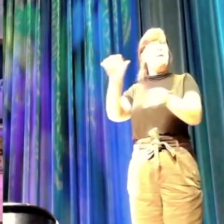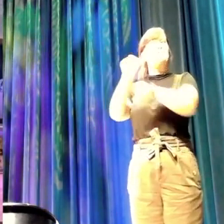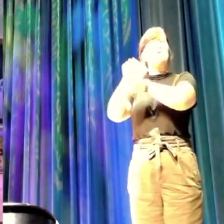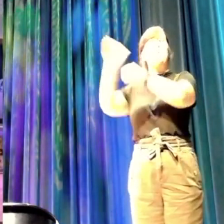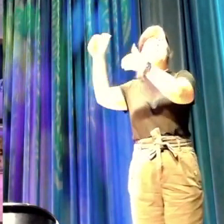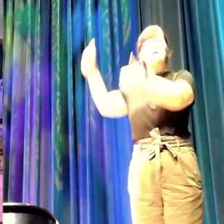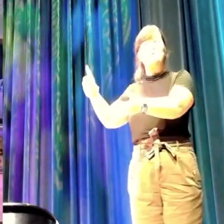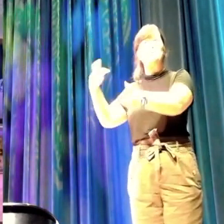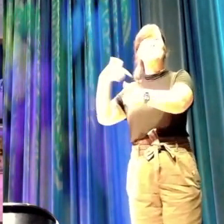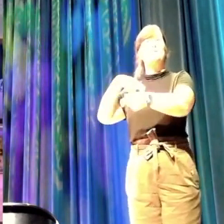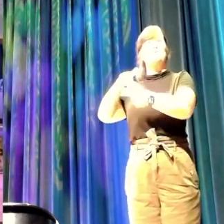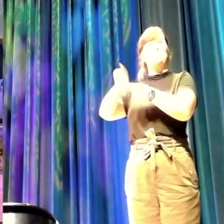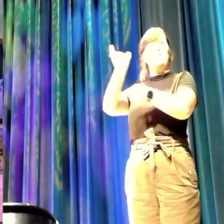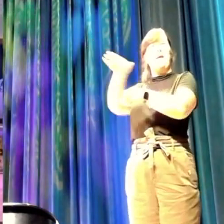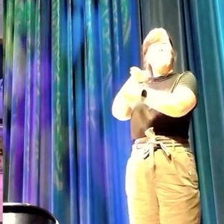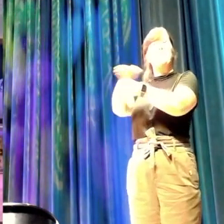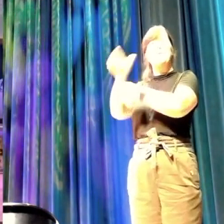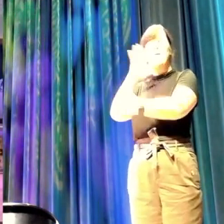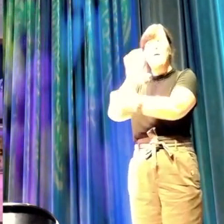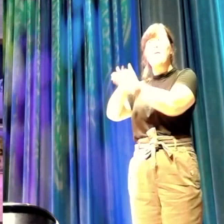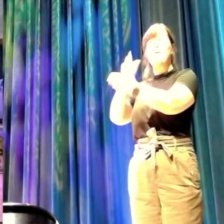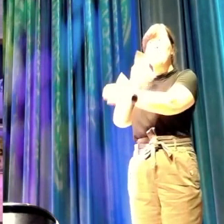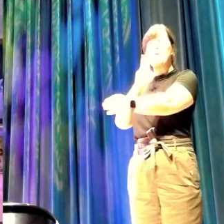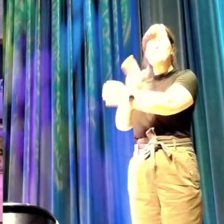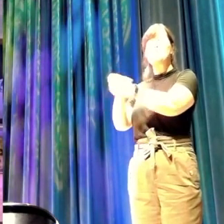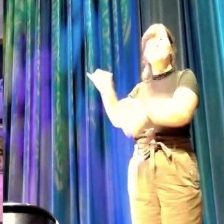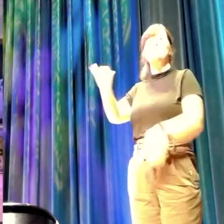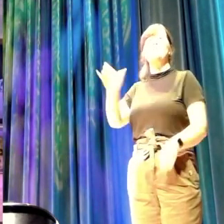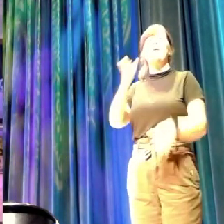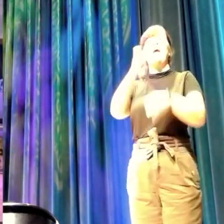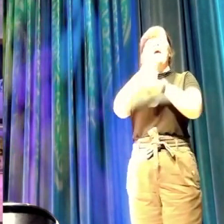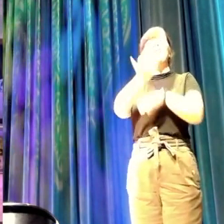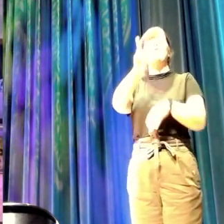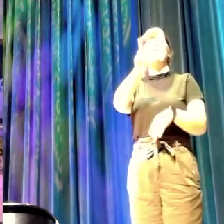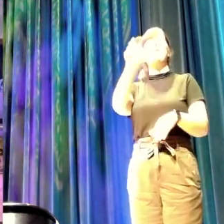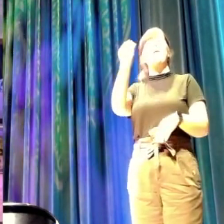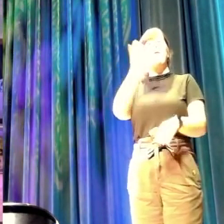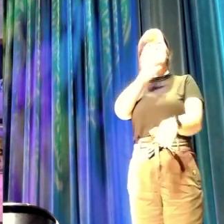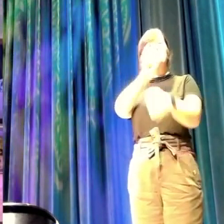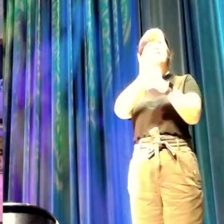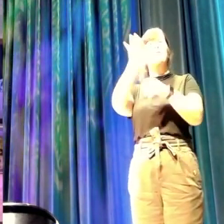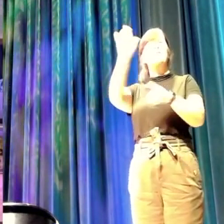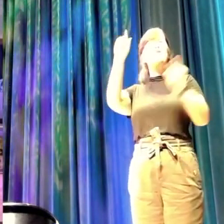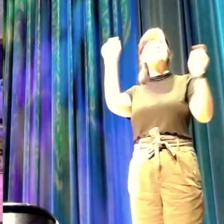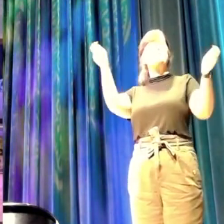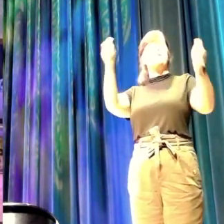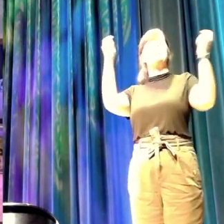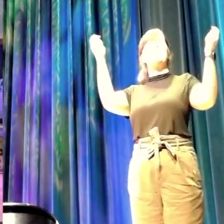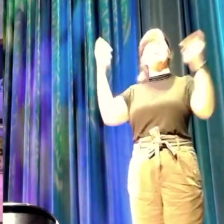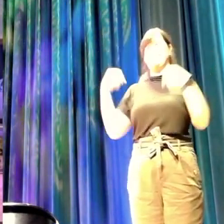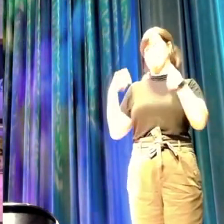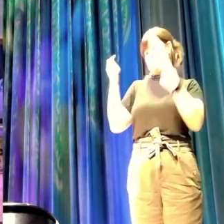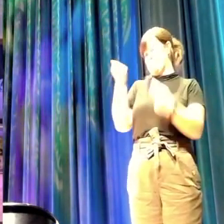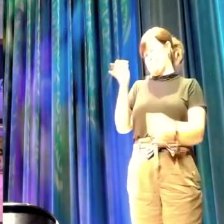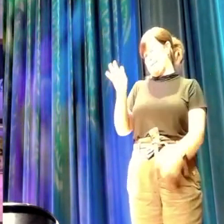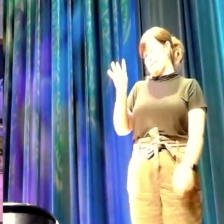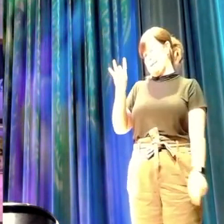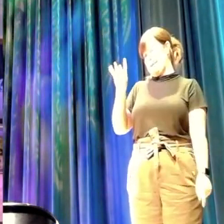field. While at the VA, I participated in their white paint celebration that they had been doing ever since